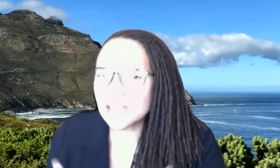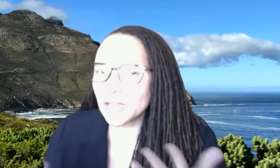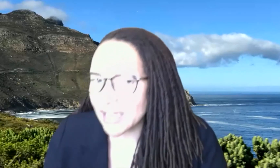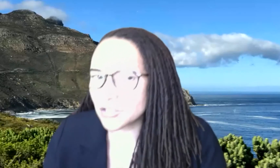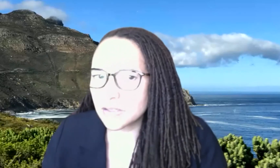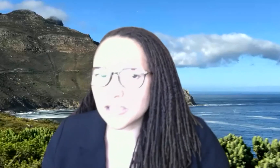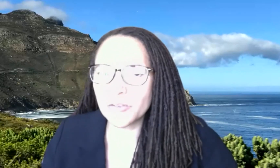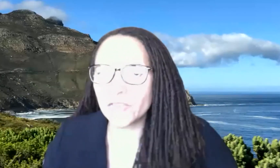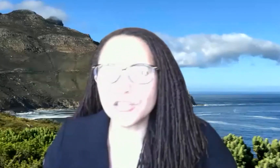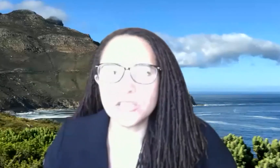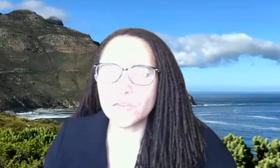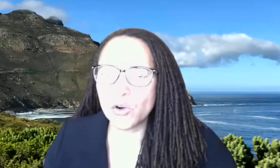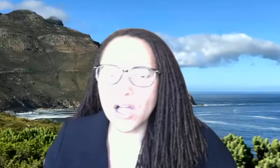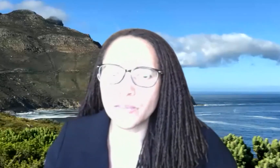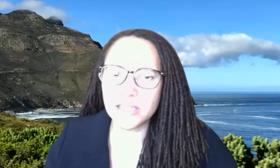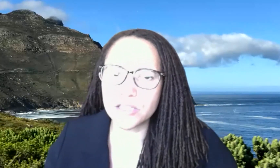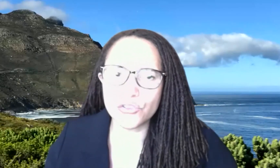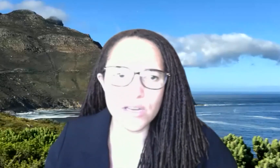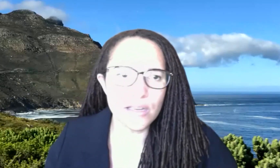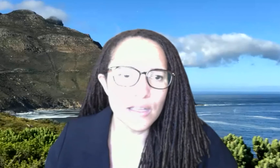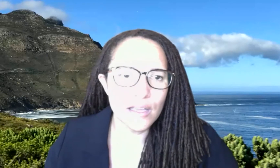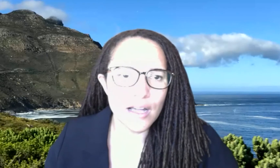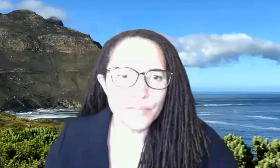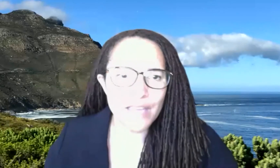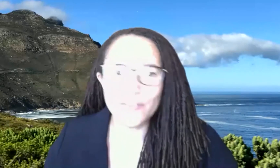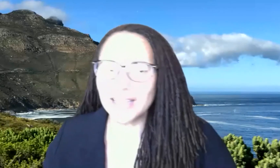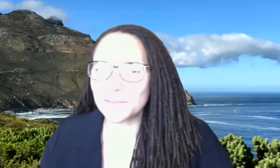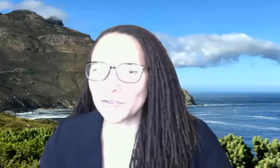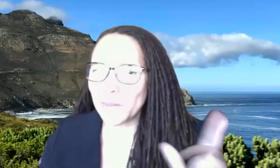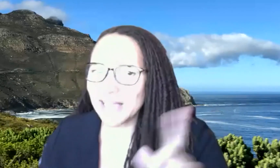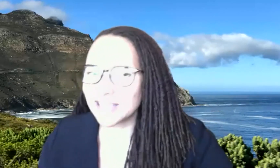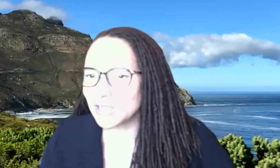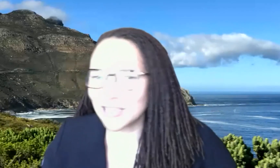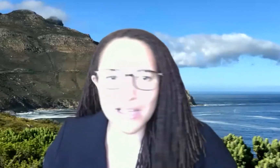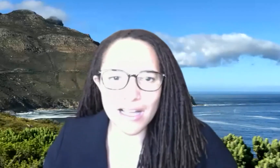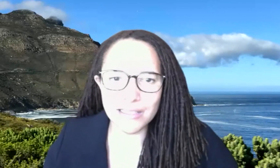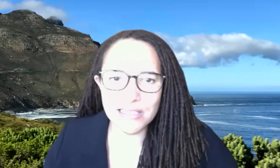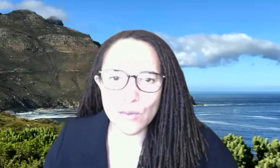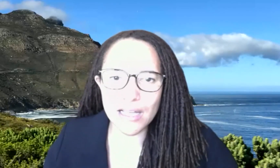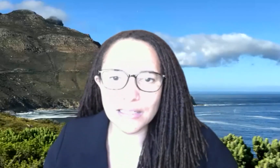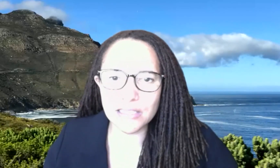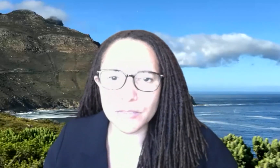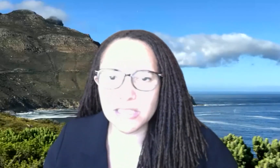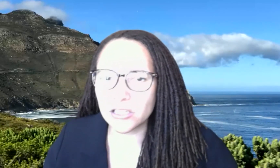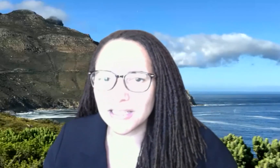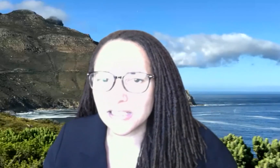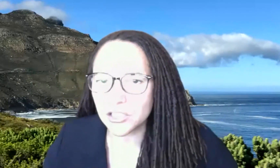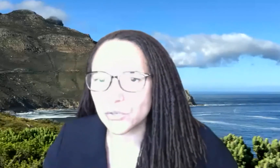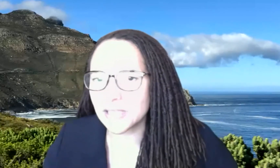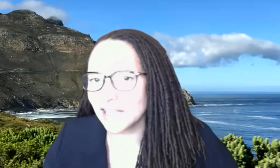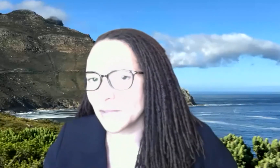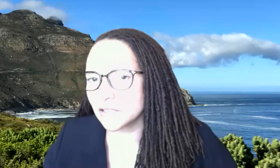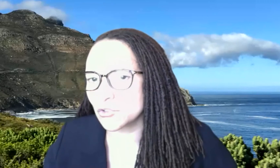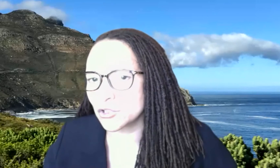just simplifications of a more complex history. And finally, before passing the baton to my colleagues, I will highlight that a particularly